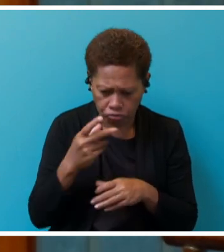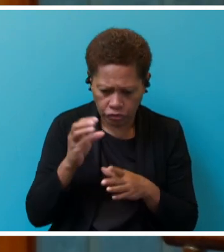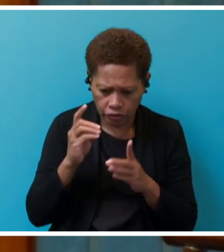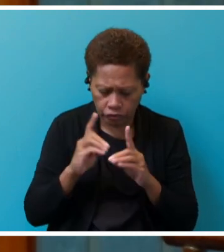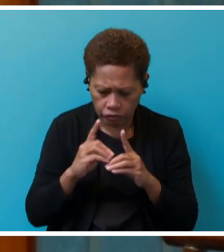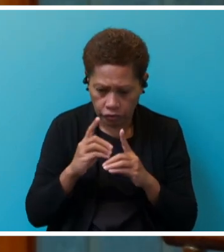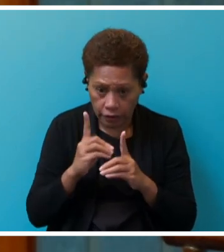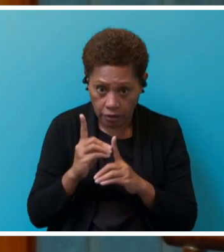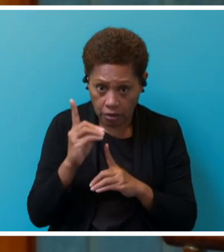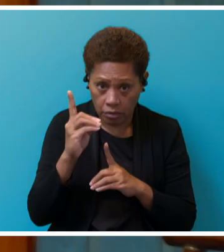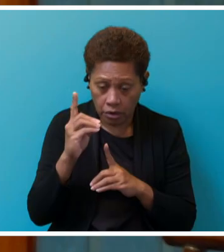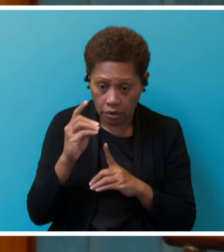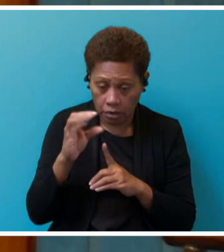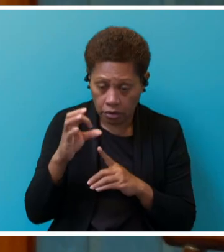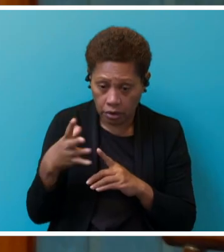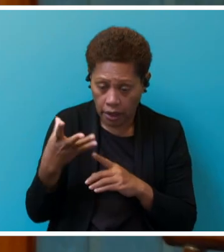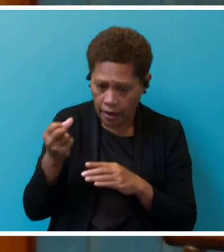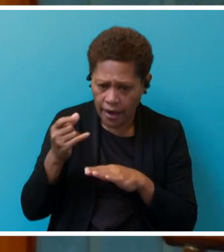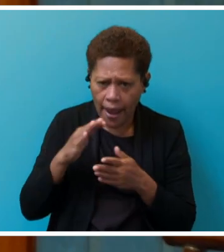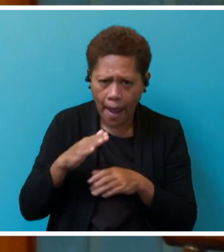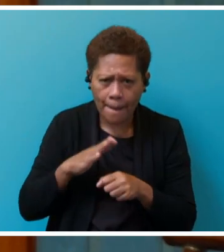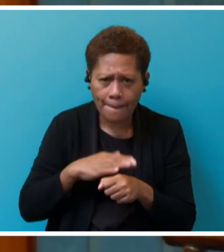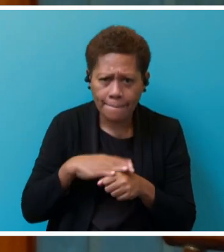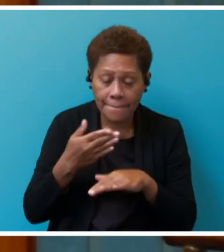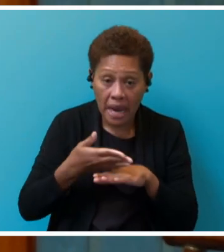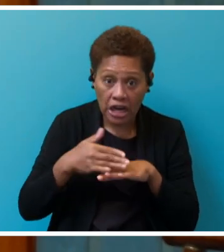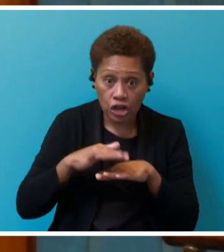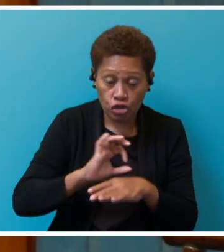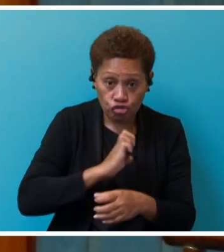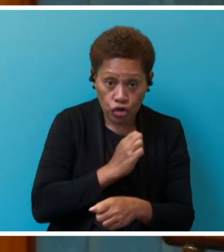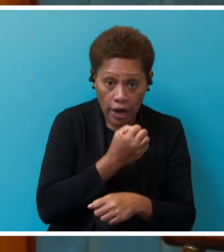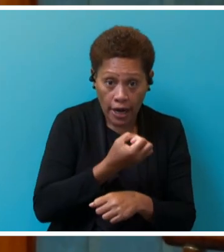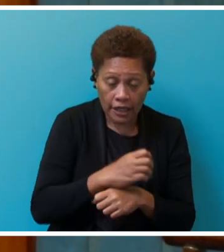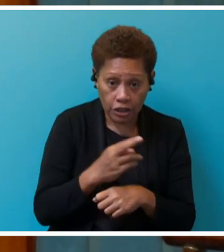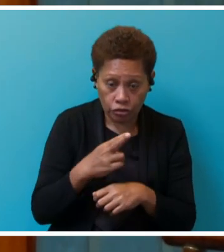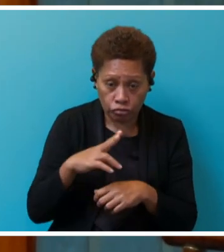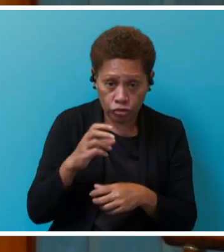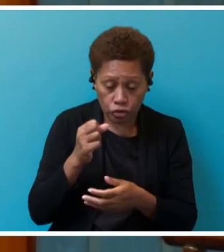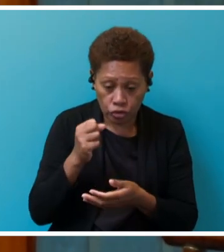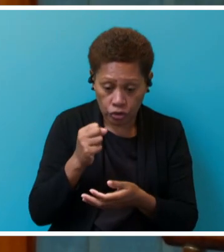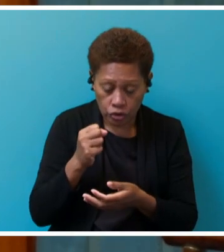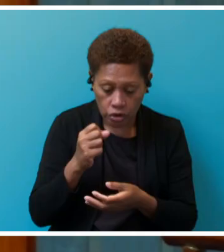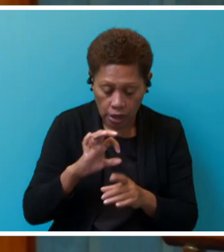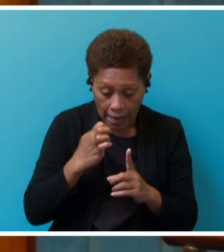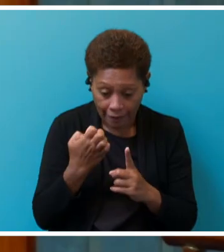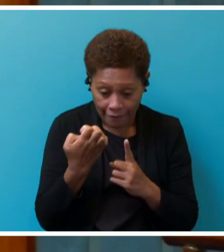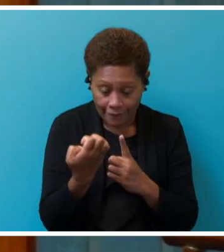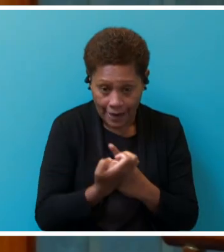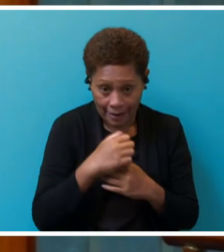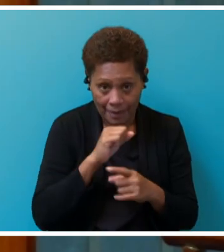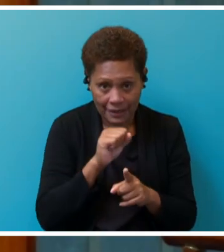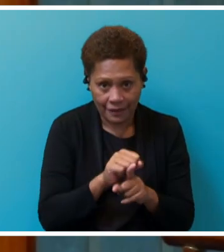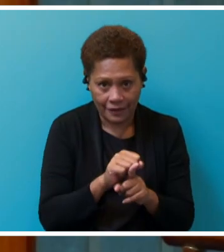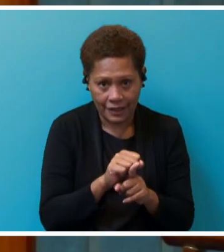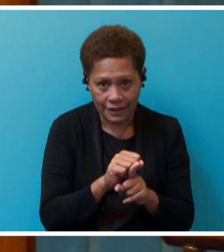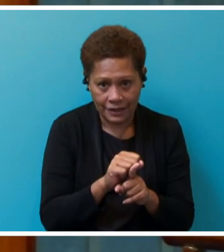integrate renewable energy into operations, and uphold strict environmental safeguards. This is